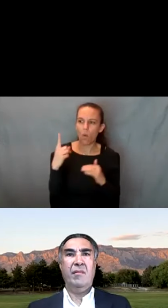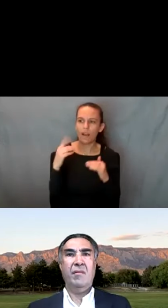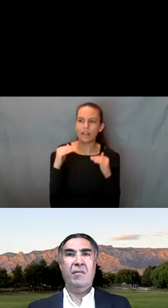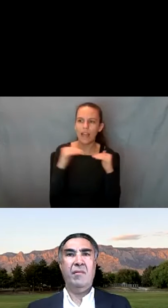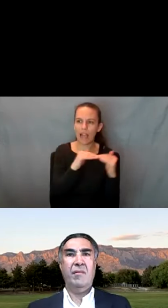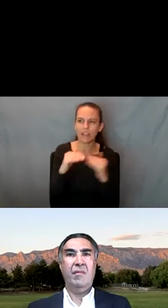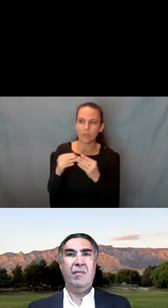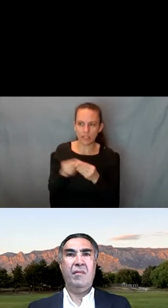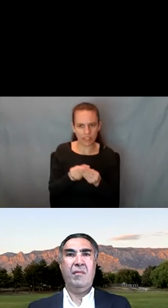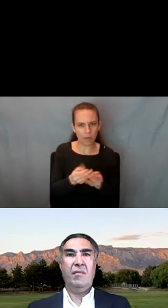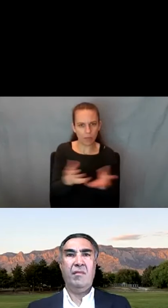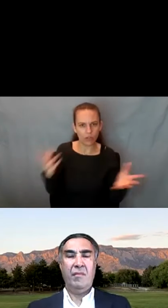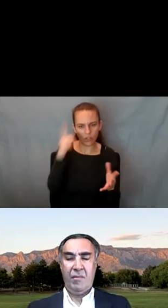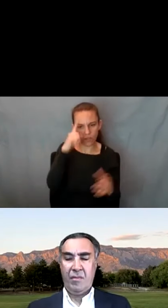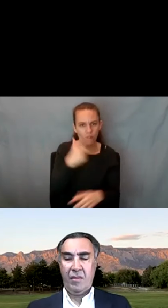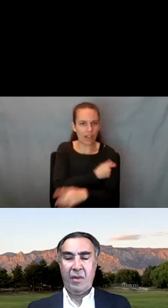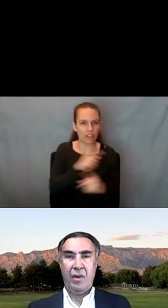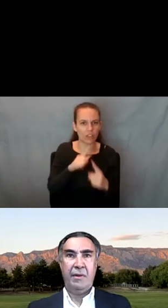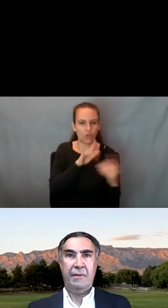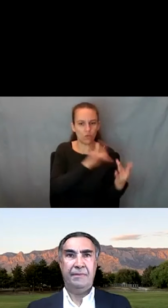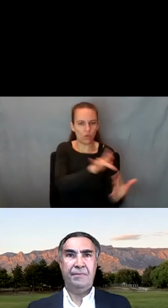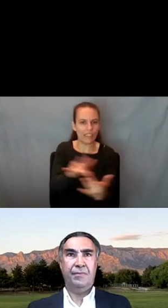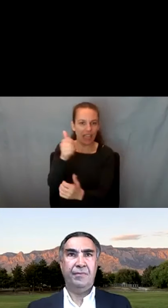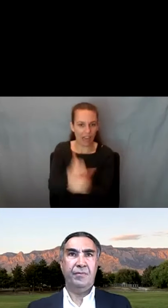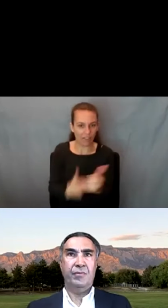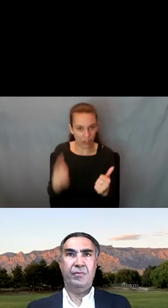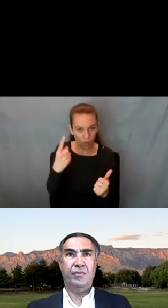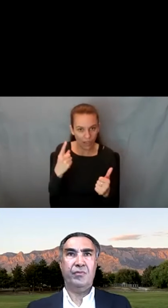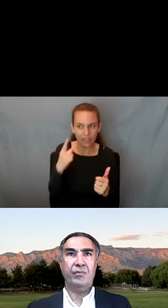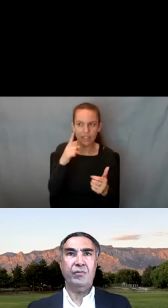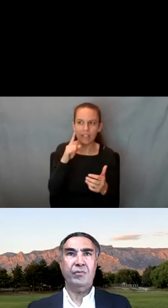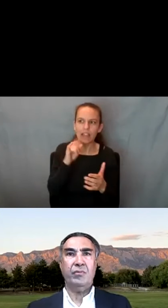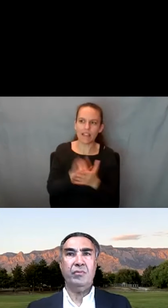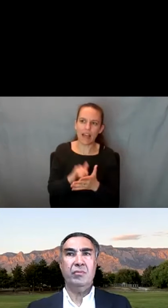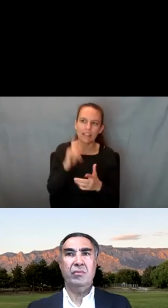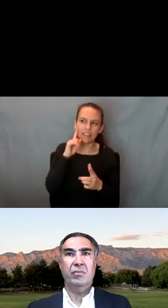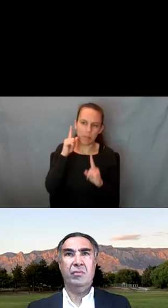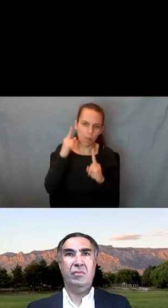vaccines reaching everyone was the setup of the COVAX vaccine facility.